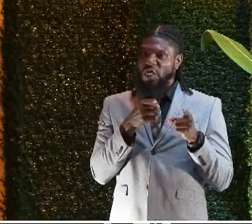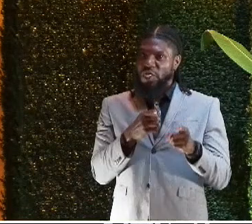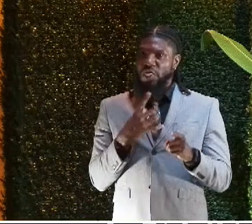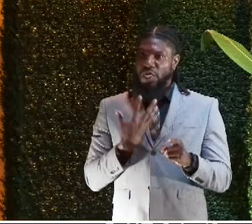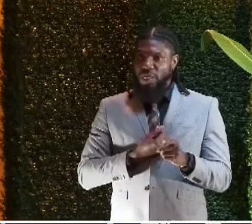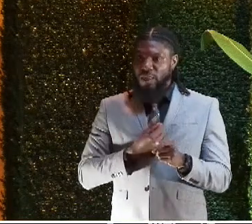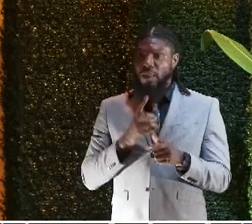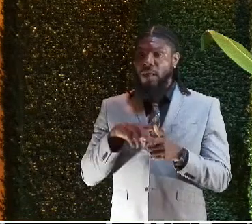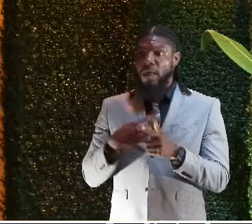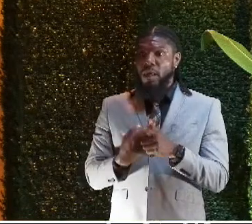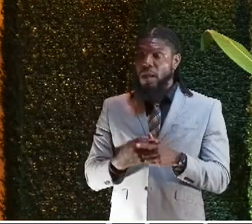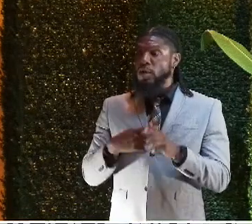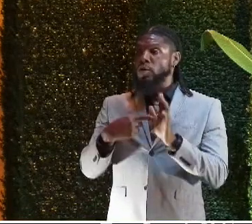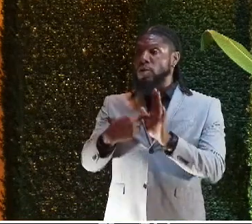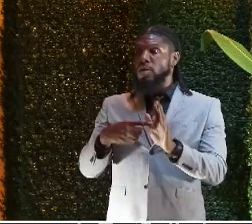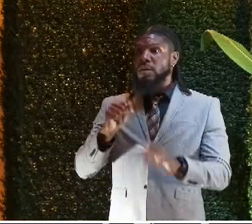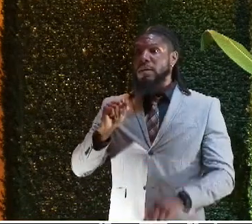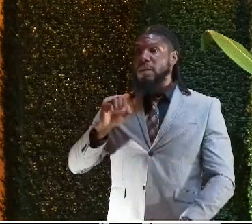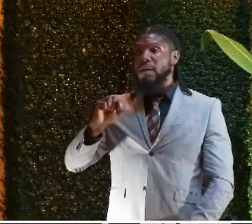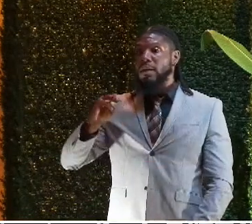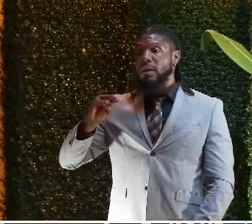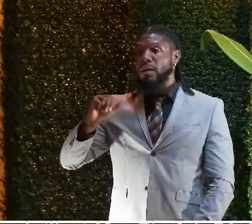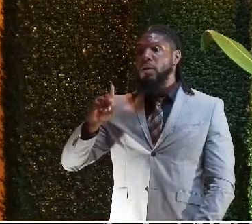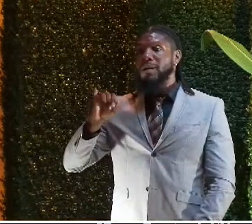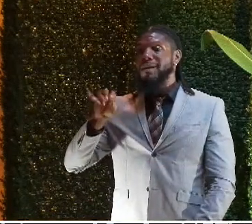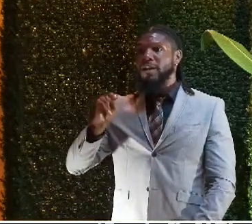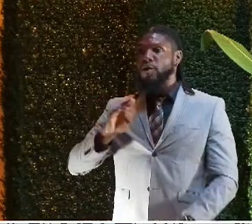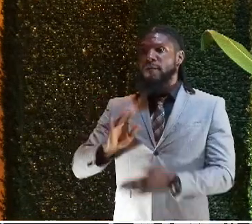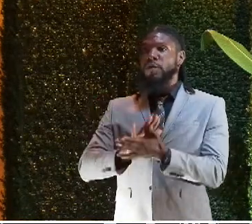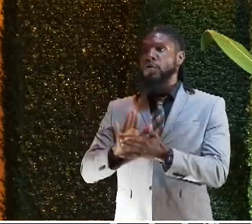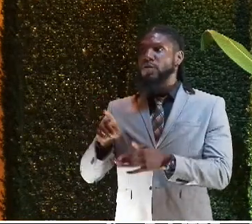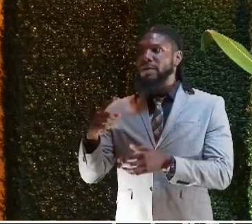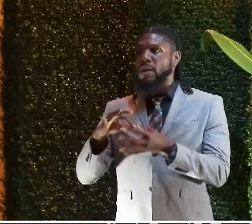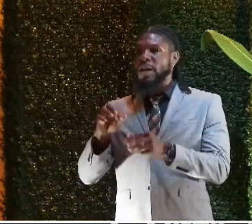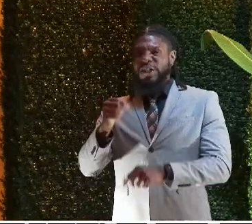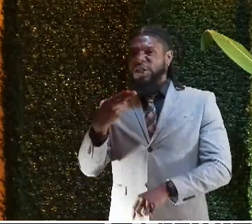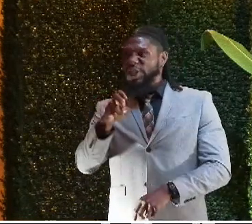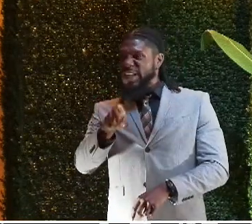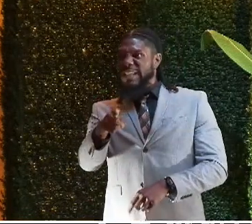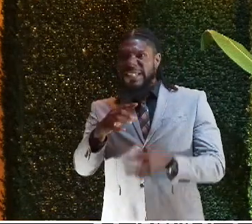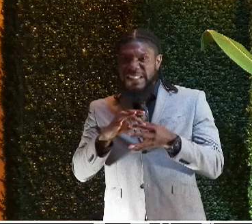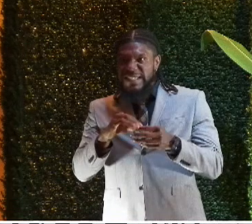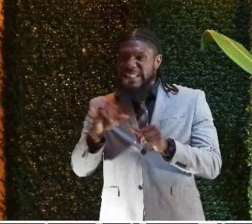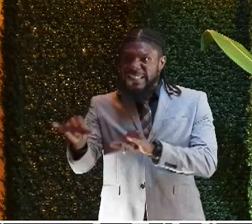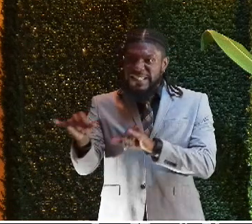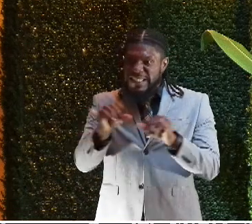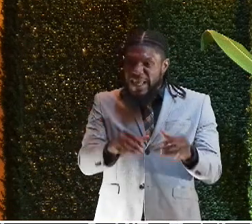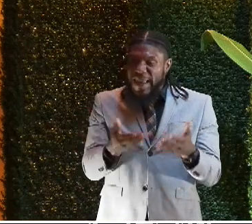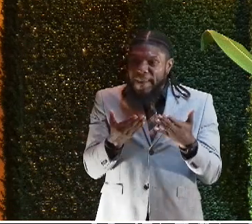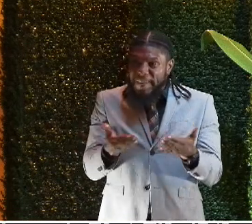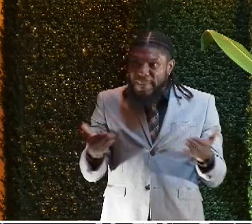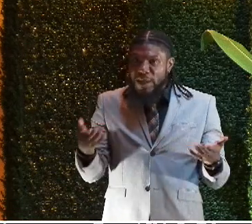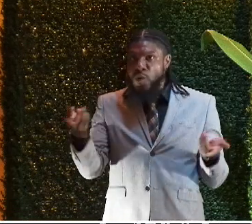T.S. Madison's video to be like, see, she's saying the same thing. She's saying the same thing. She agreed with me.